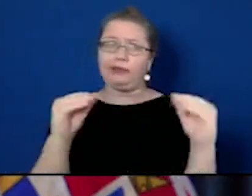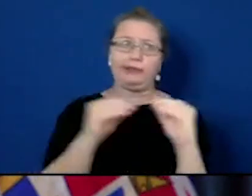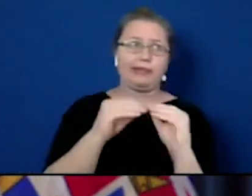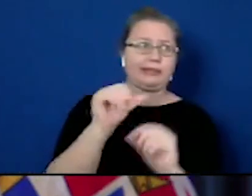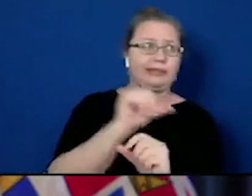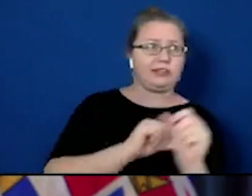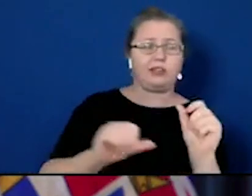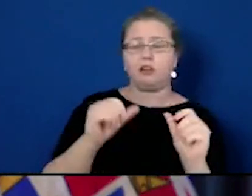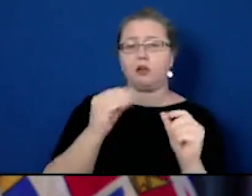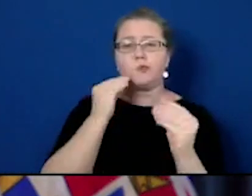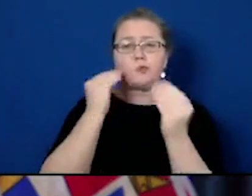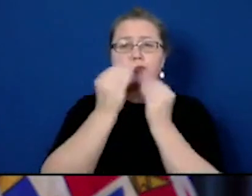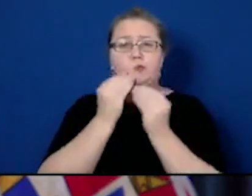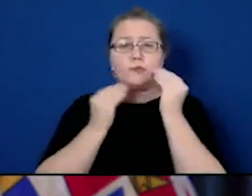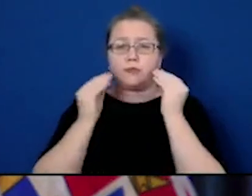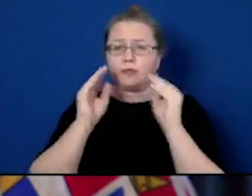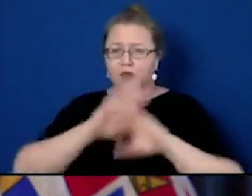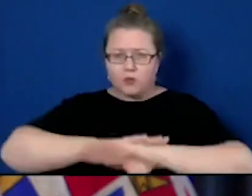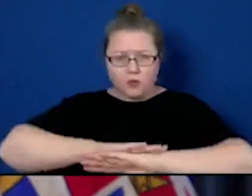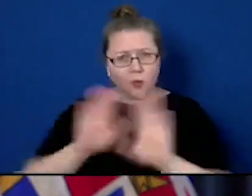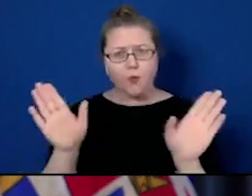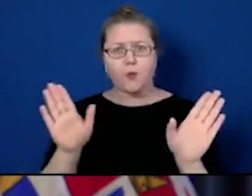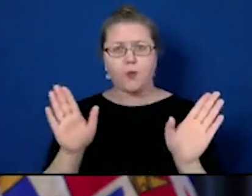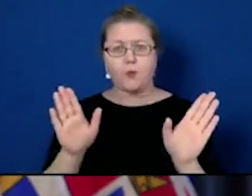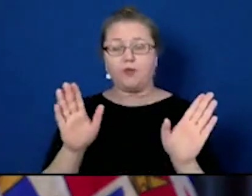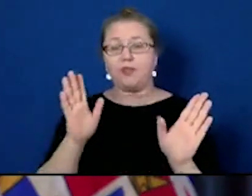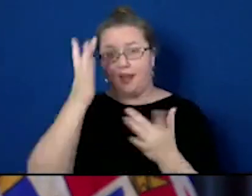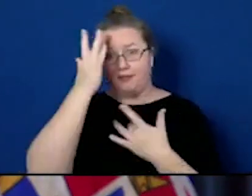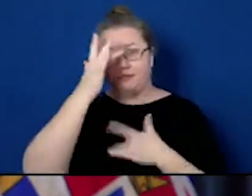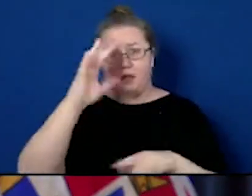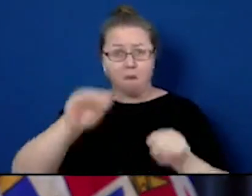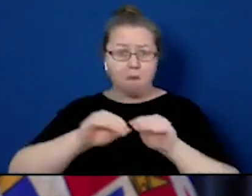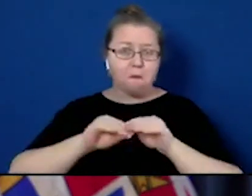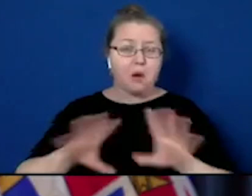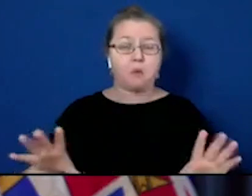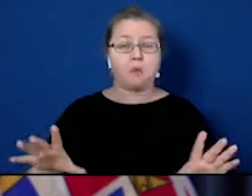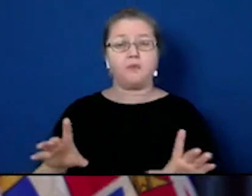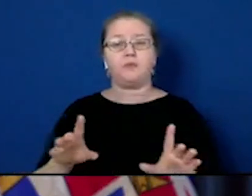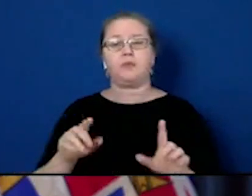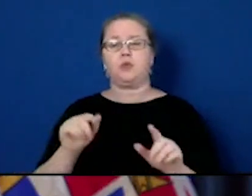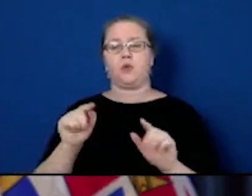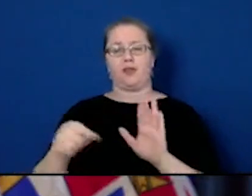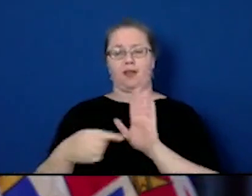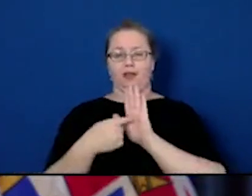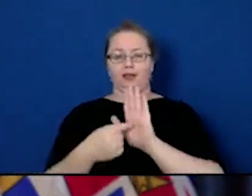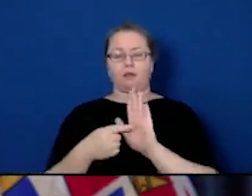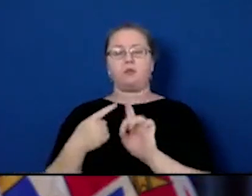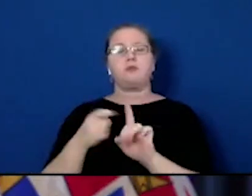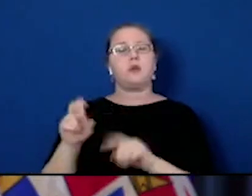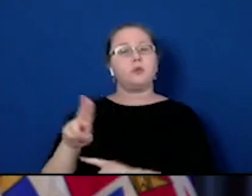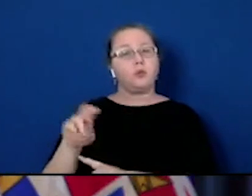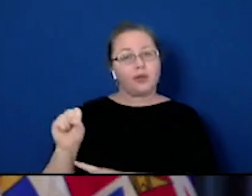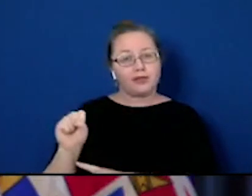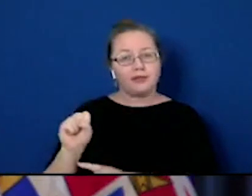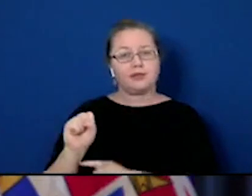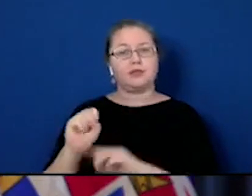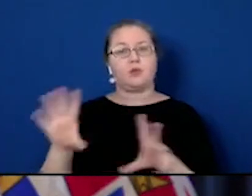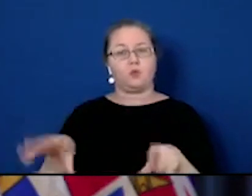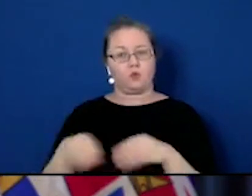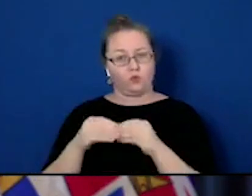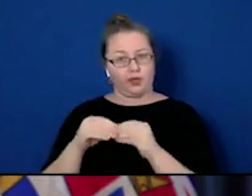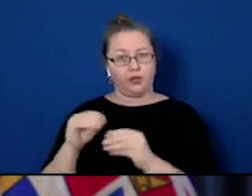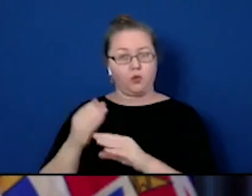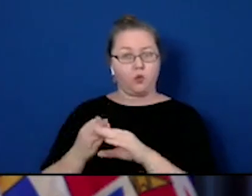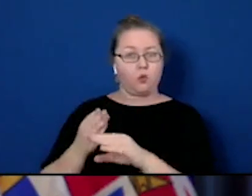kissing, those sorts of things where we know we can spread this virus very quickly. So this was a wedding that took place in the U.S. There was